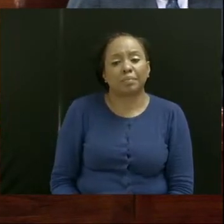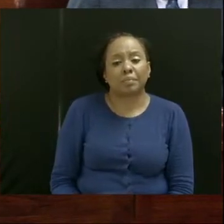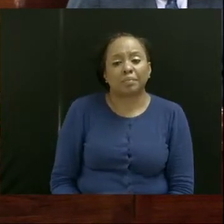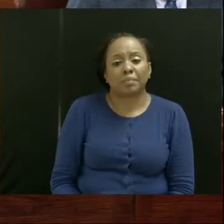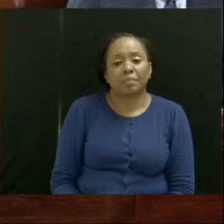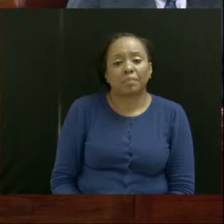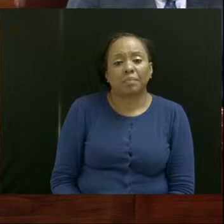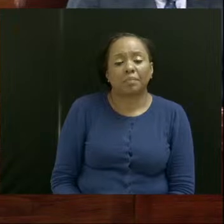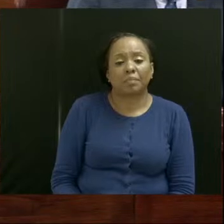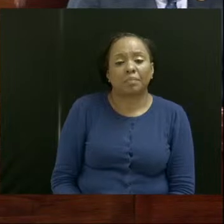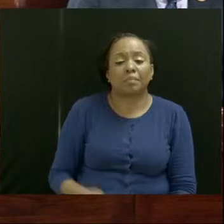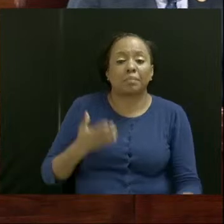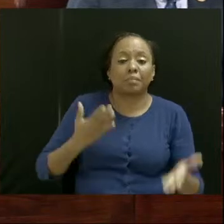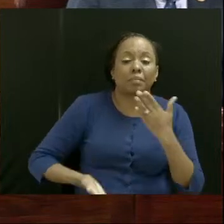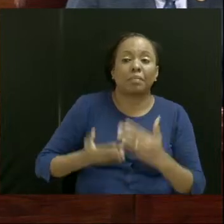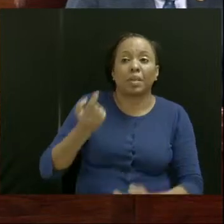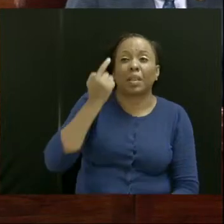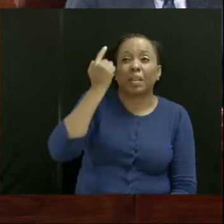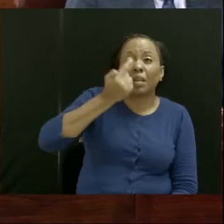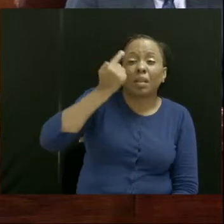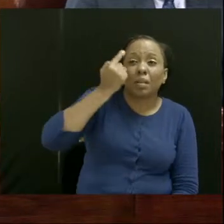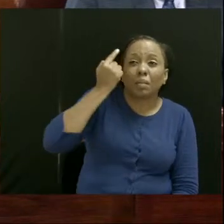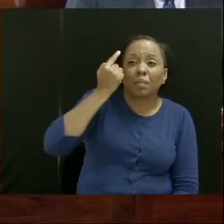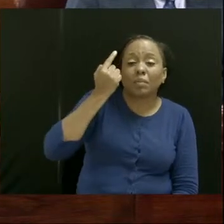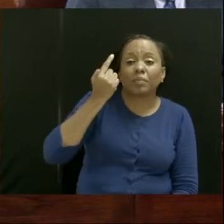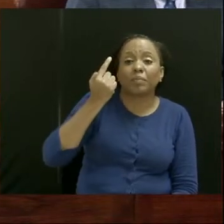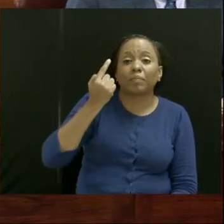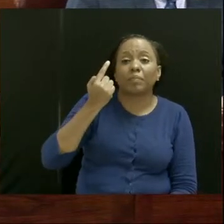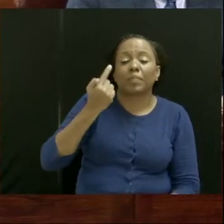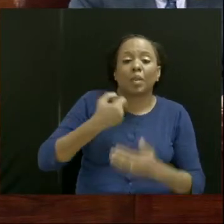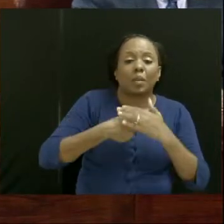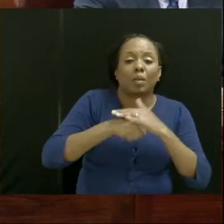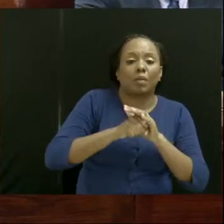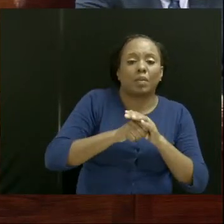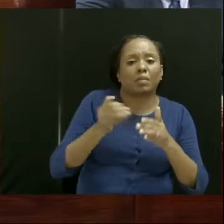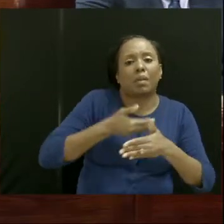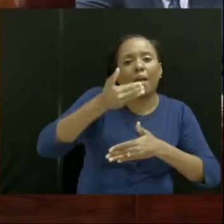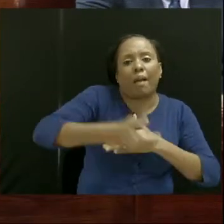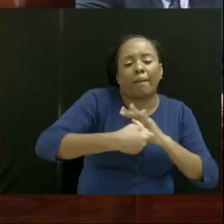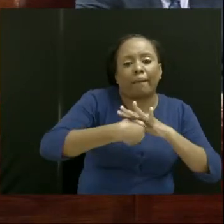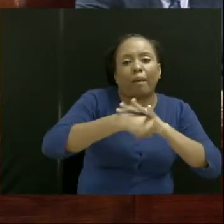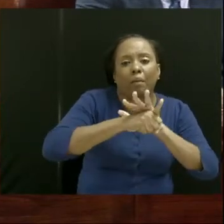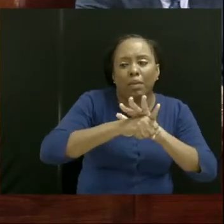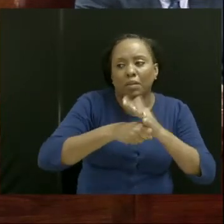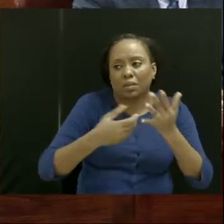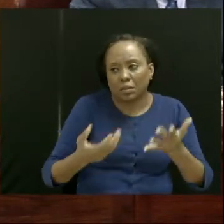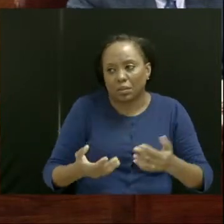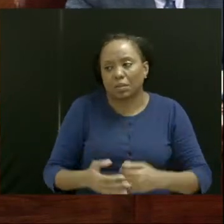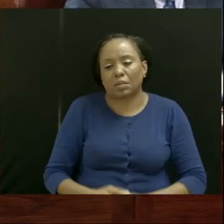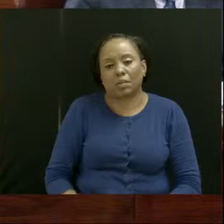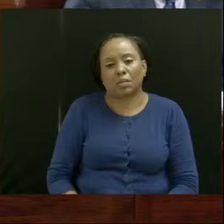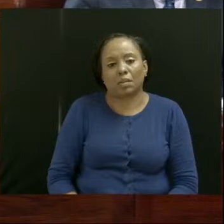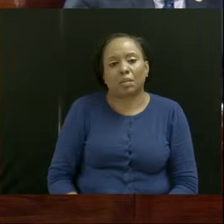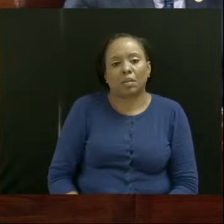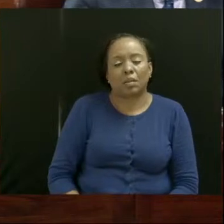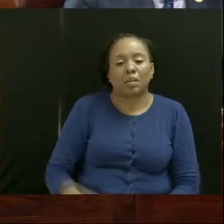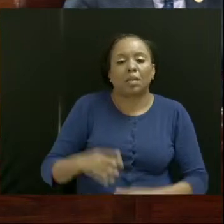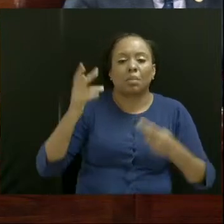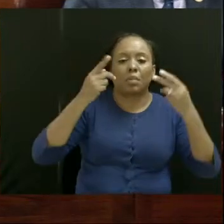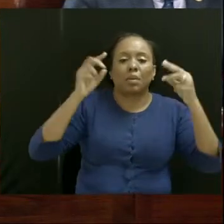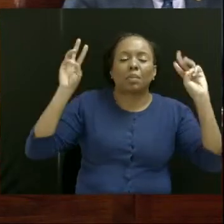and in the context of COVID. If you fall into a 40-foot well, that's the Prime Minister's 40-foot